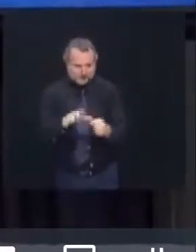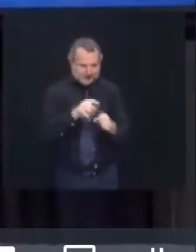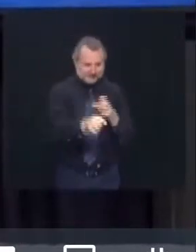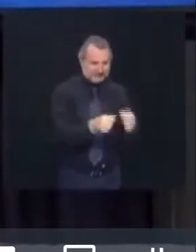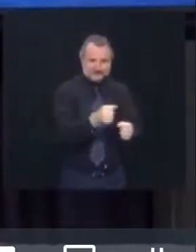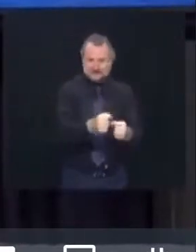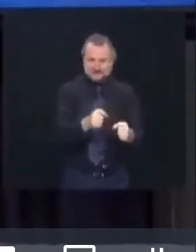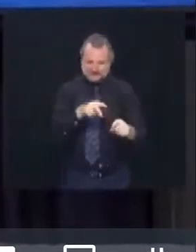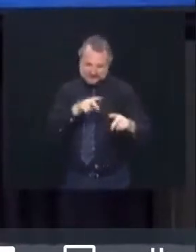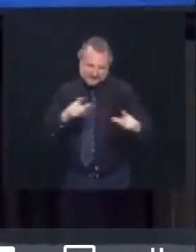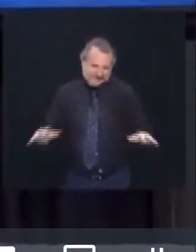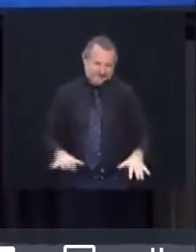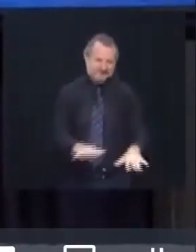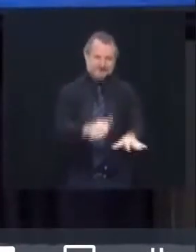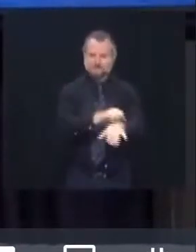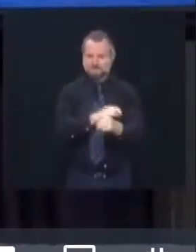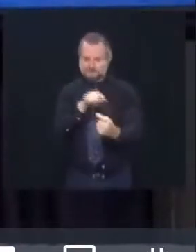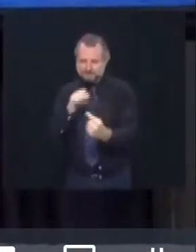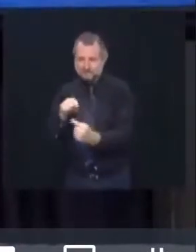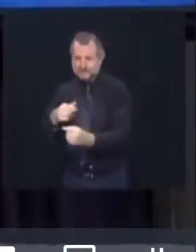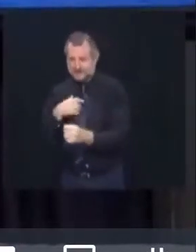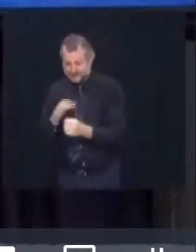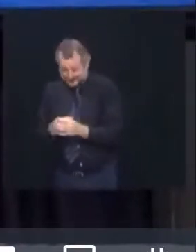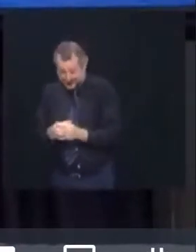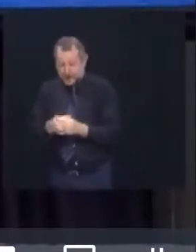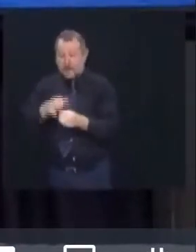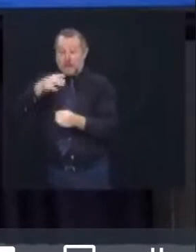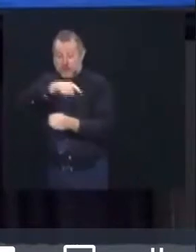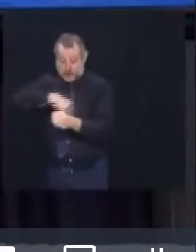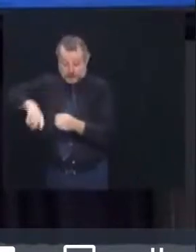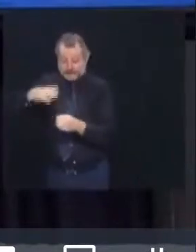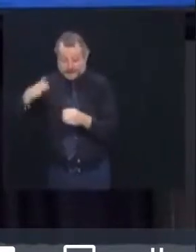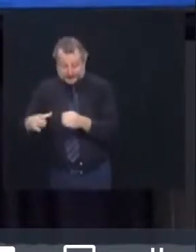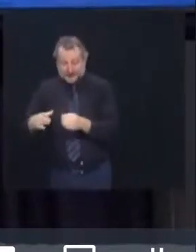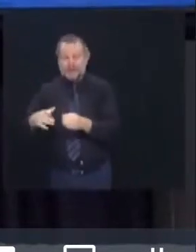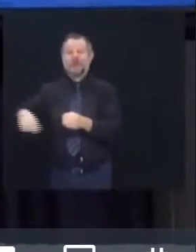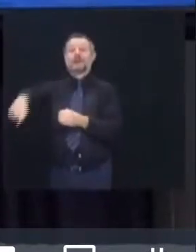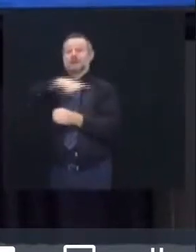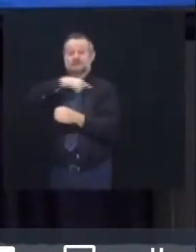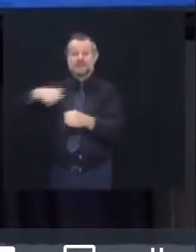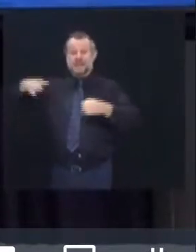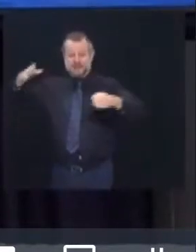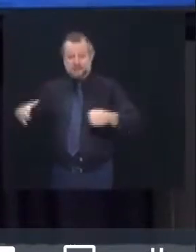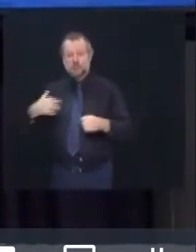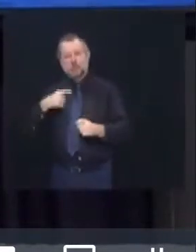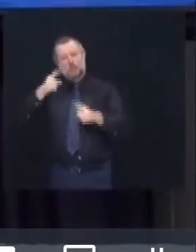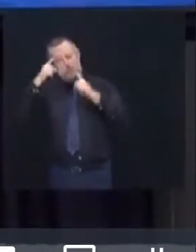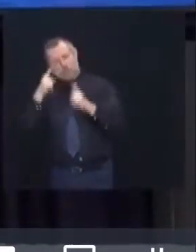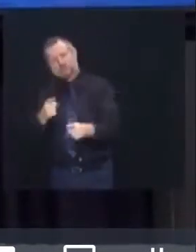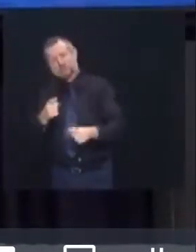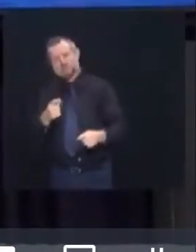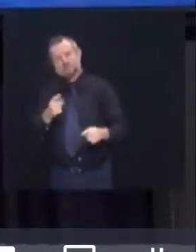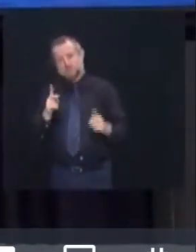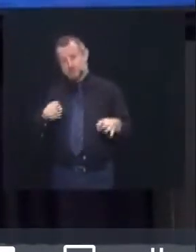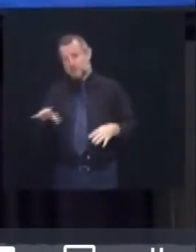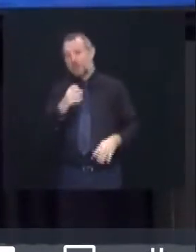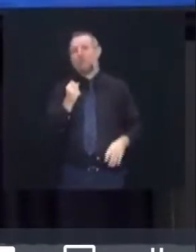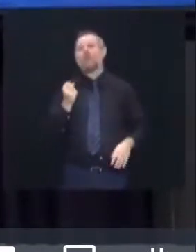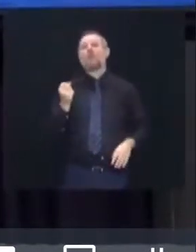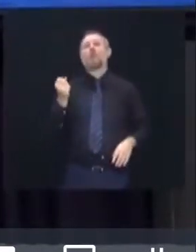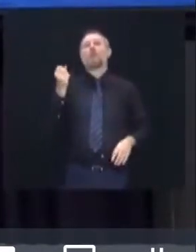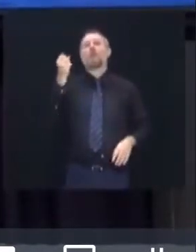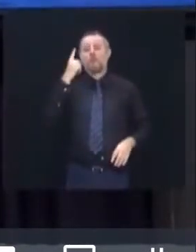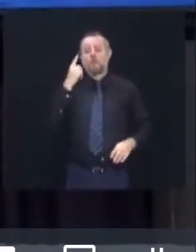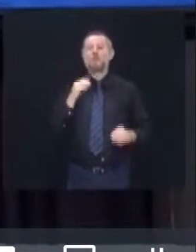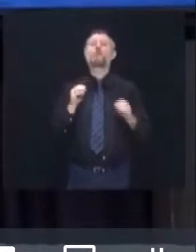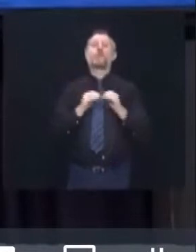measures in the buffer zones around to ensure it's not spreading even further, with the hope that when people understand this, getting more testing, further refine